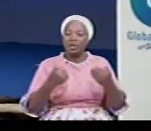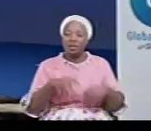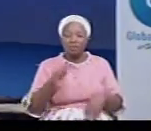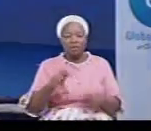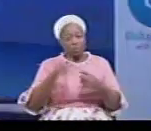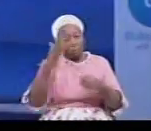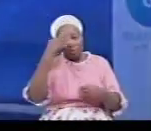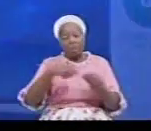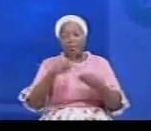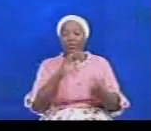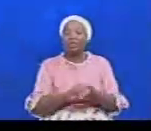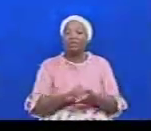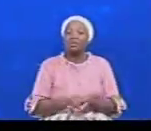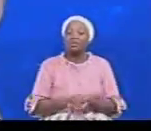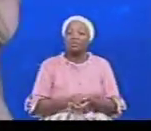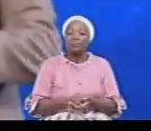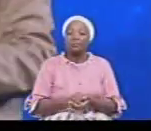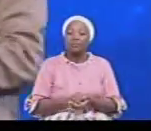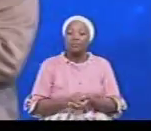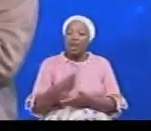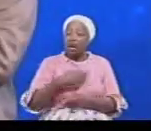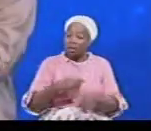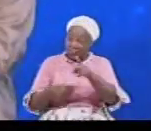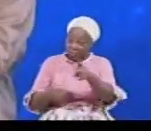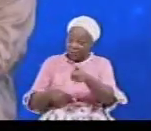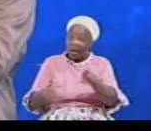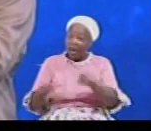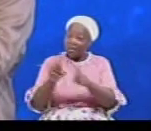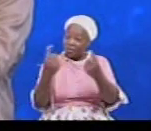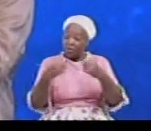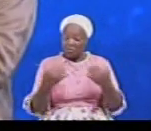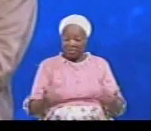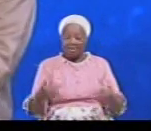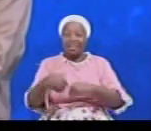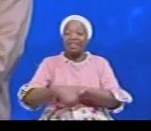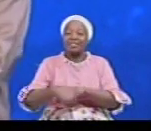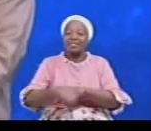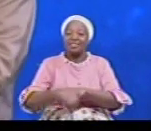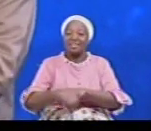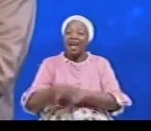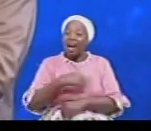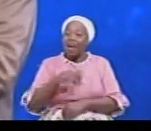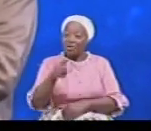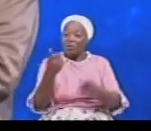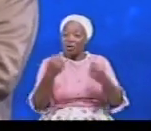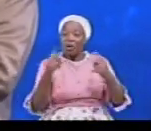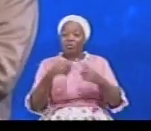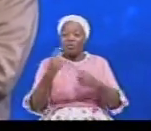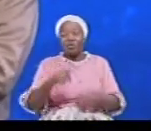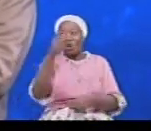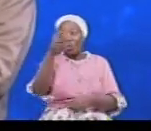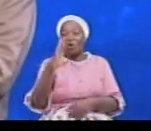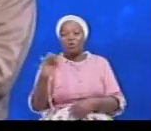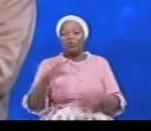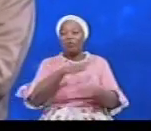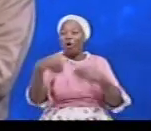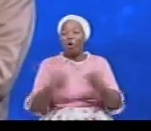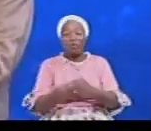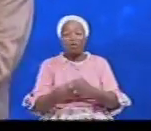that. And you, as you come tonight, and you come to the God of all